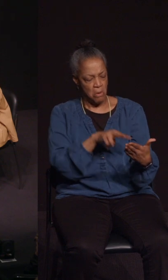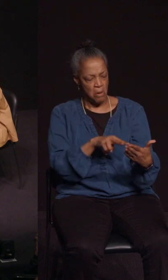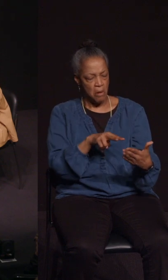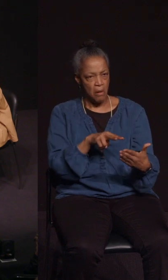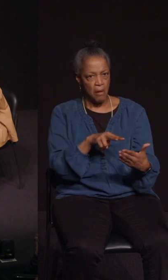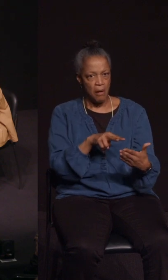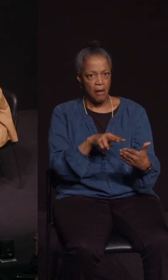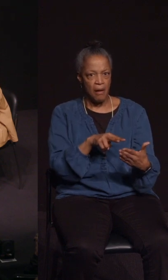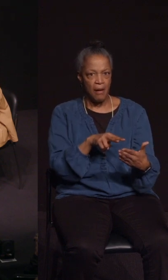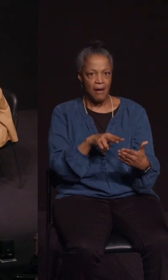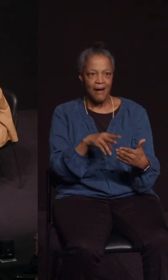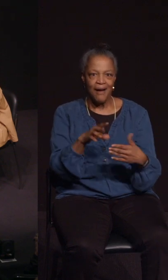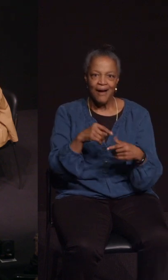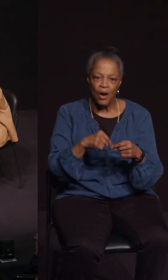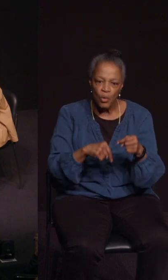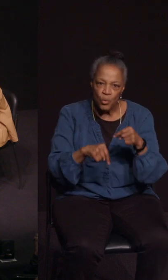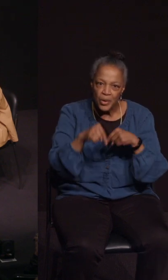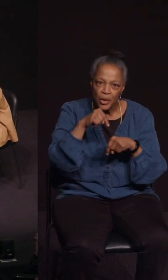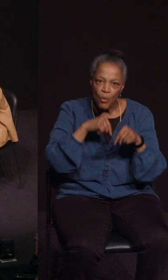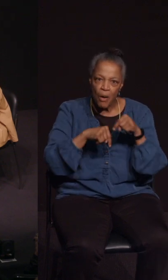he rewinded the tape.